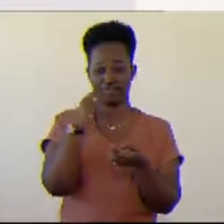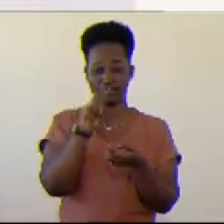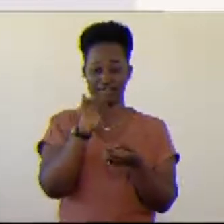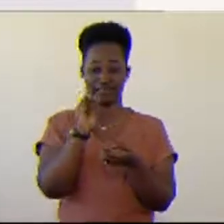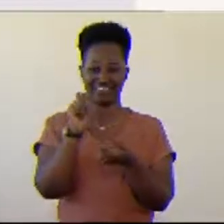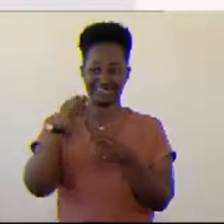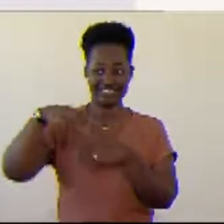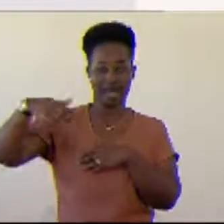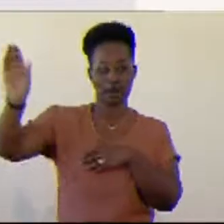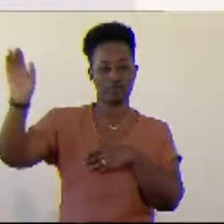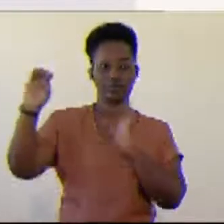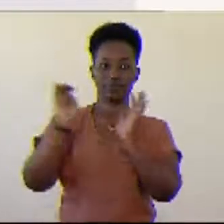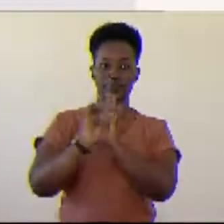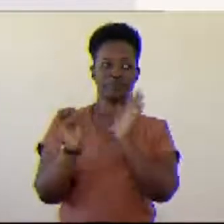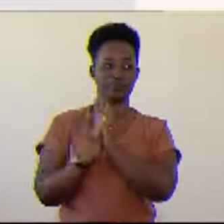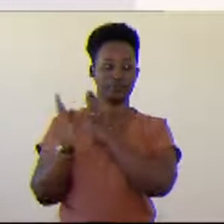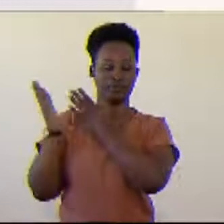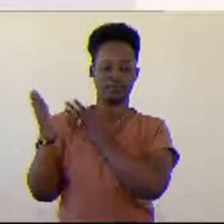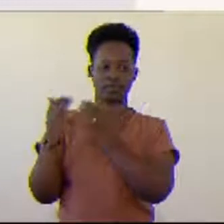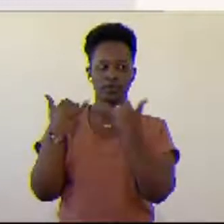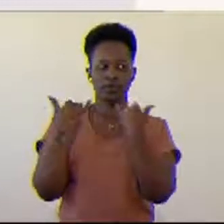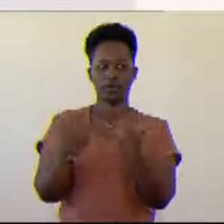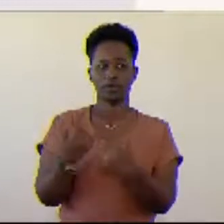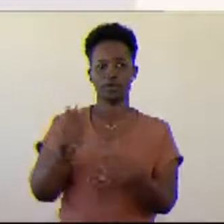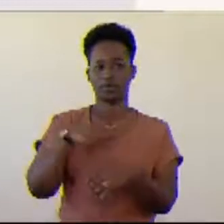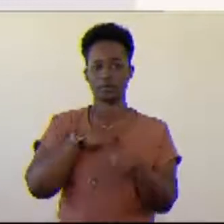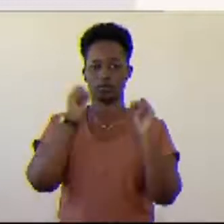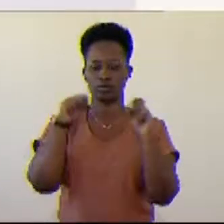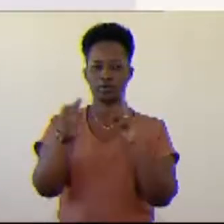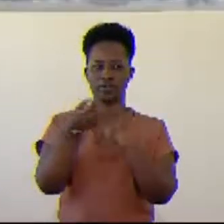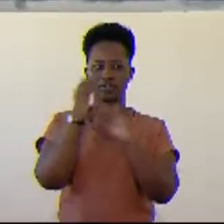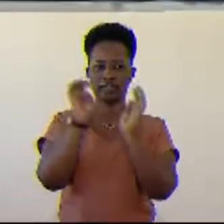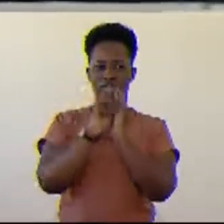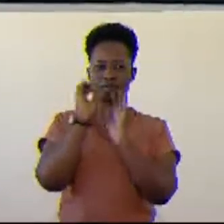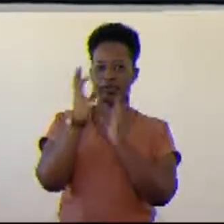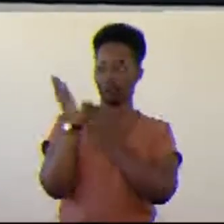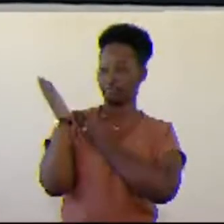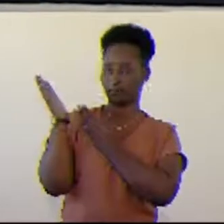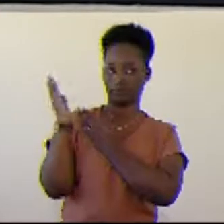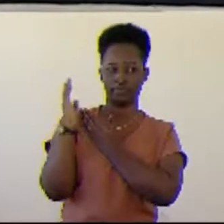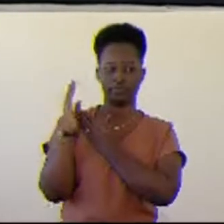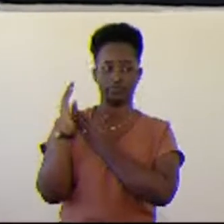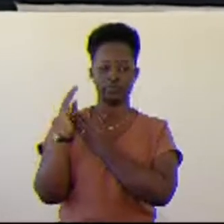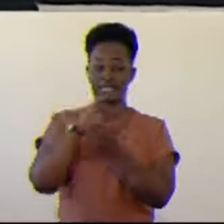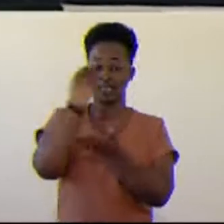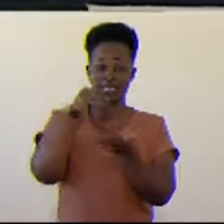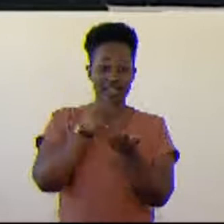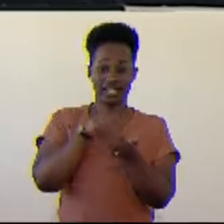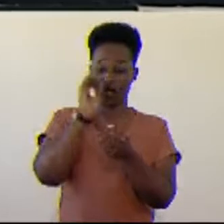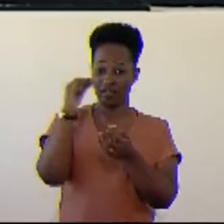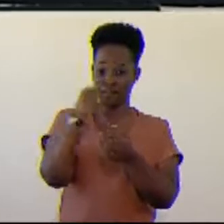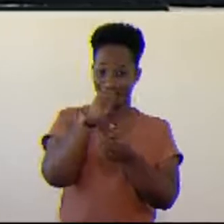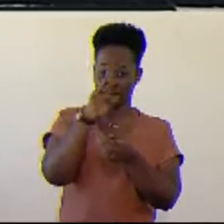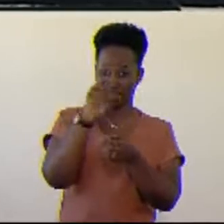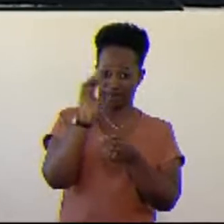Like here, we can take an example of this. You see? The center of gravity cannot be inside the